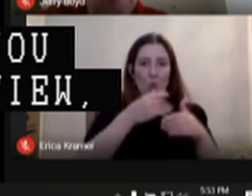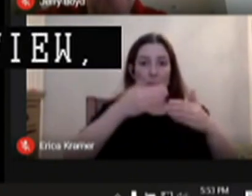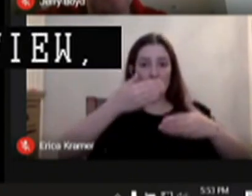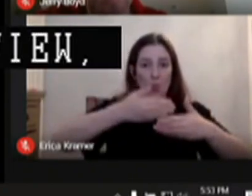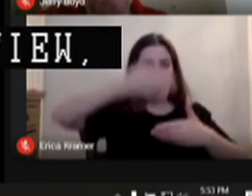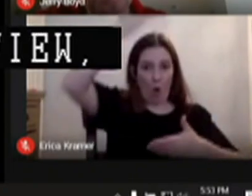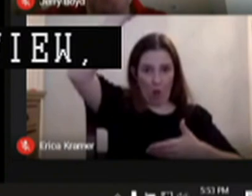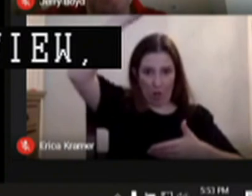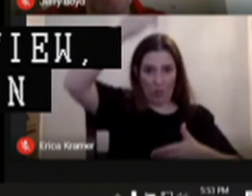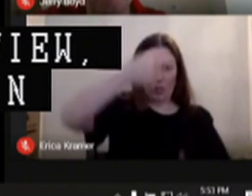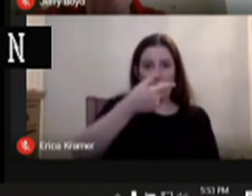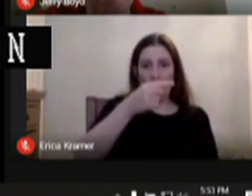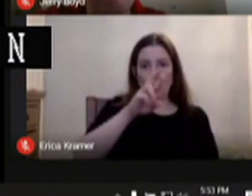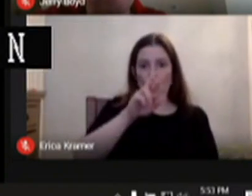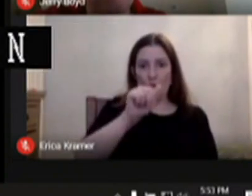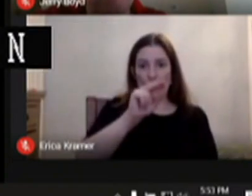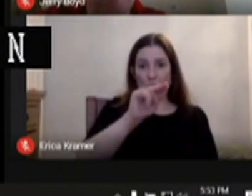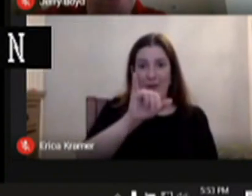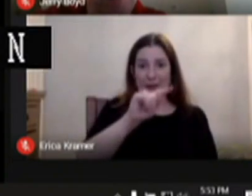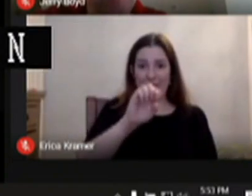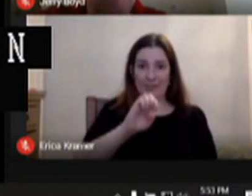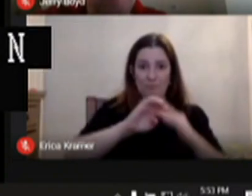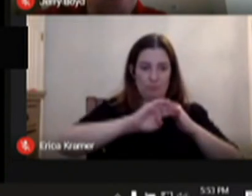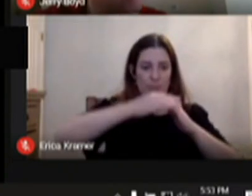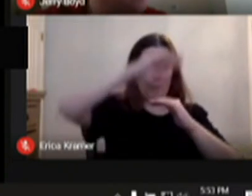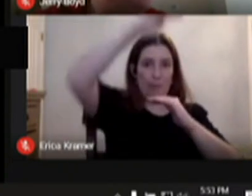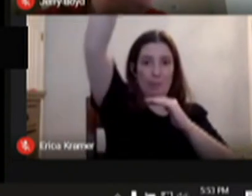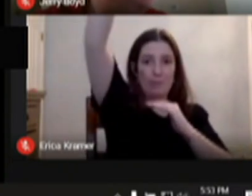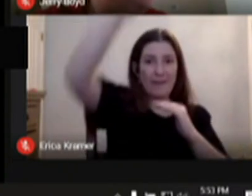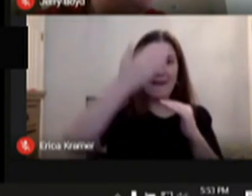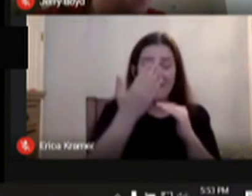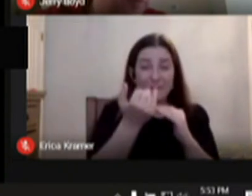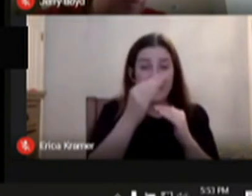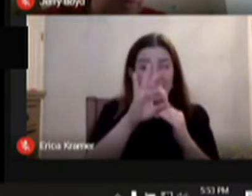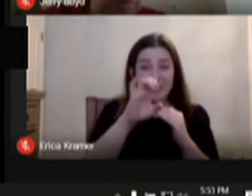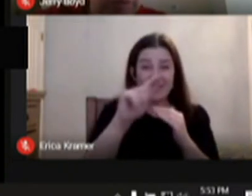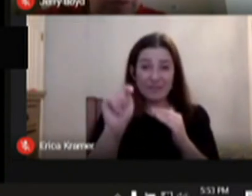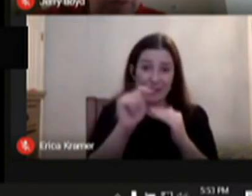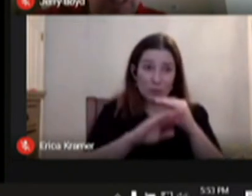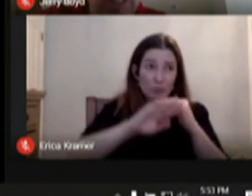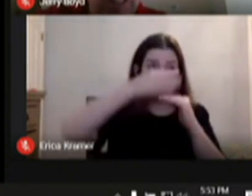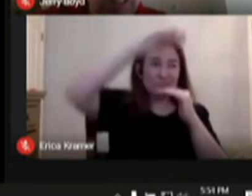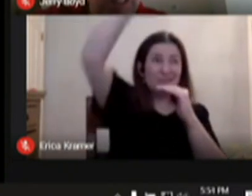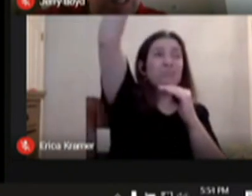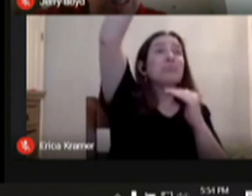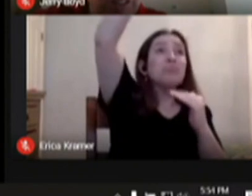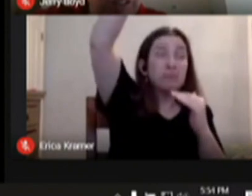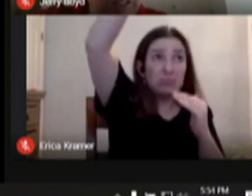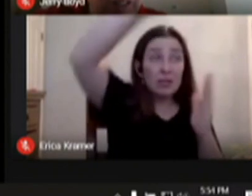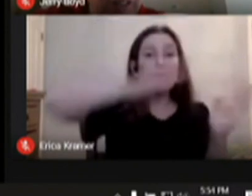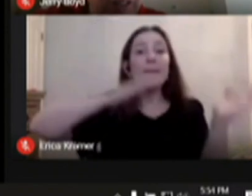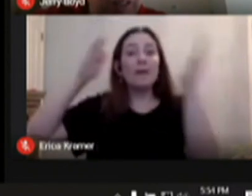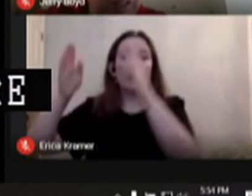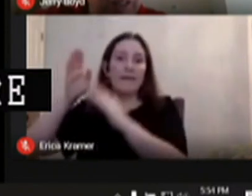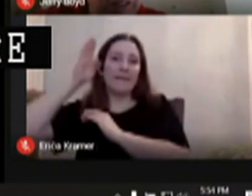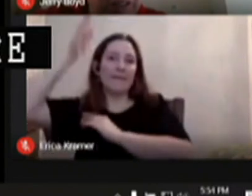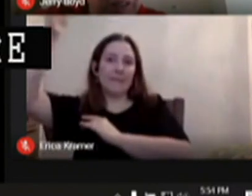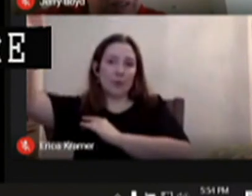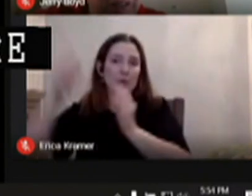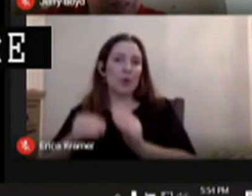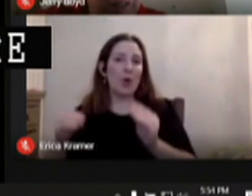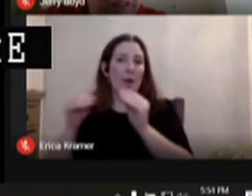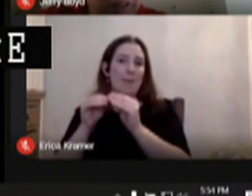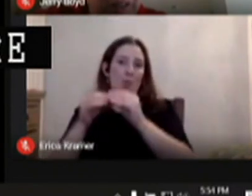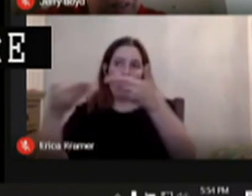steps. It's nearly 15 feet high. The future view is a much more welcoming gateway where you can see that less